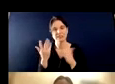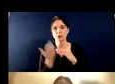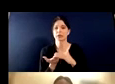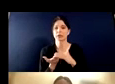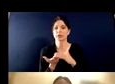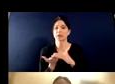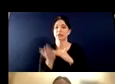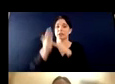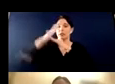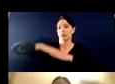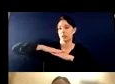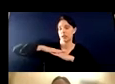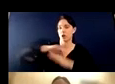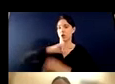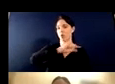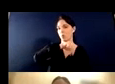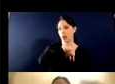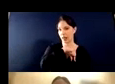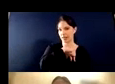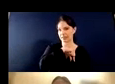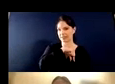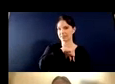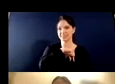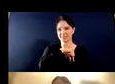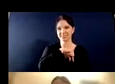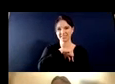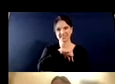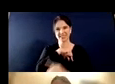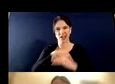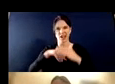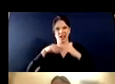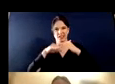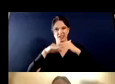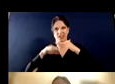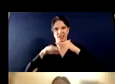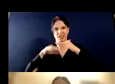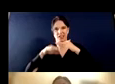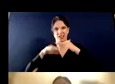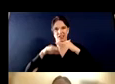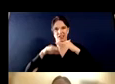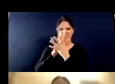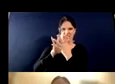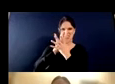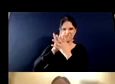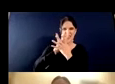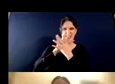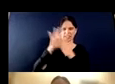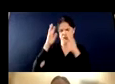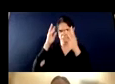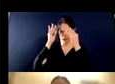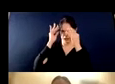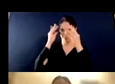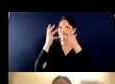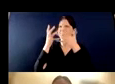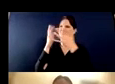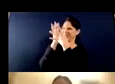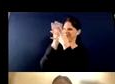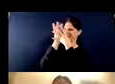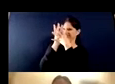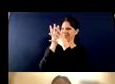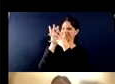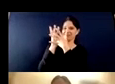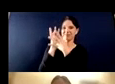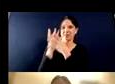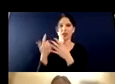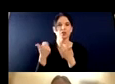quality on top of this distortion that is important for us to keep in mind when having